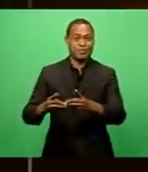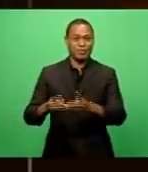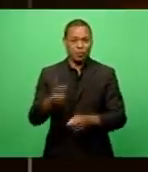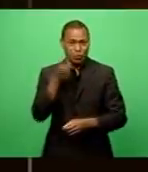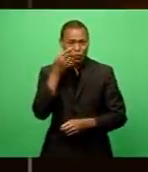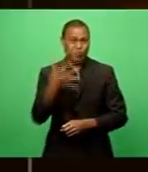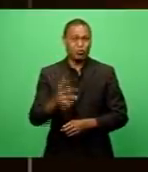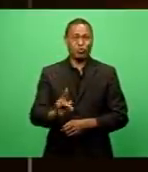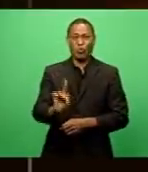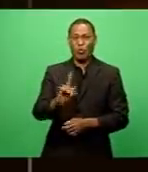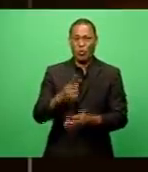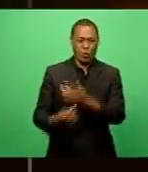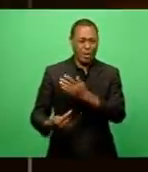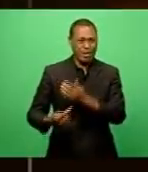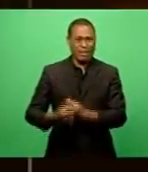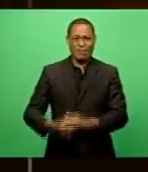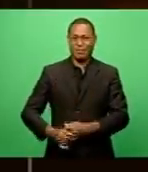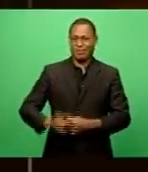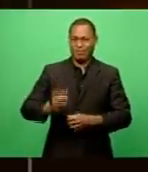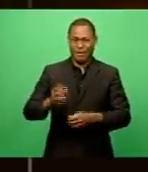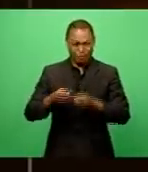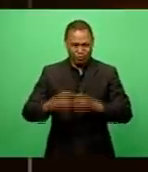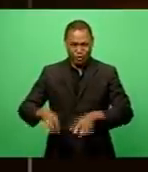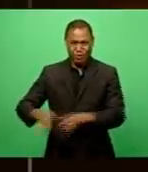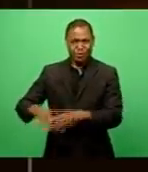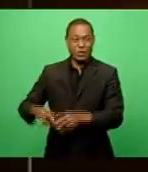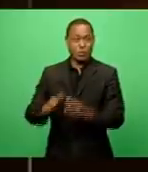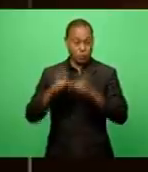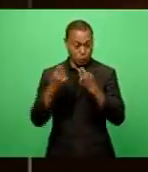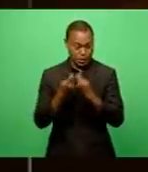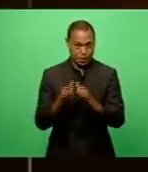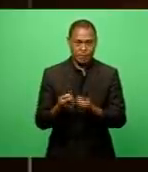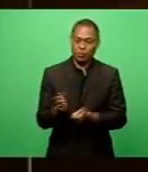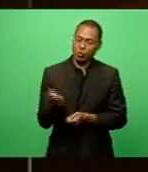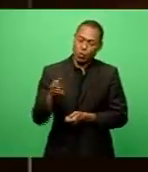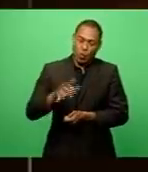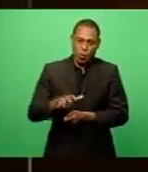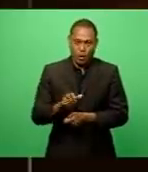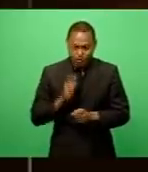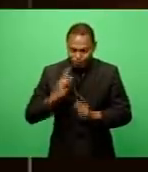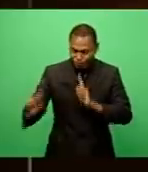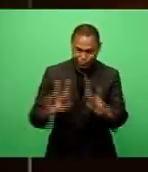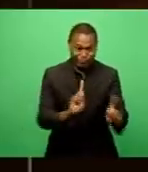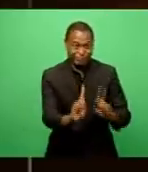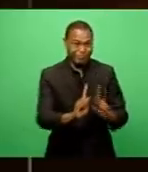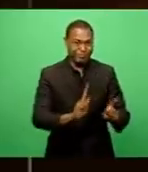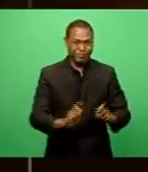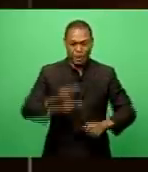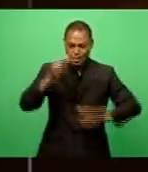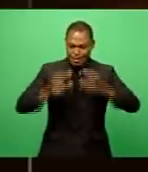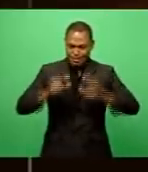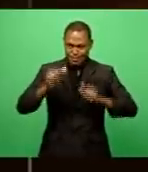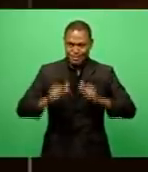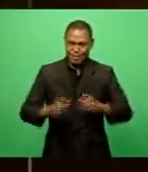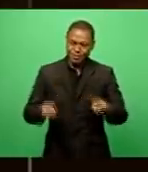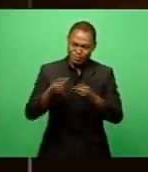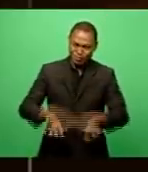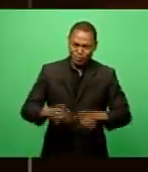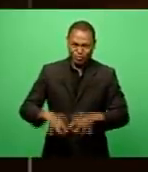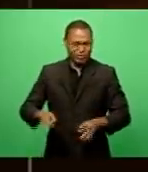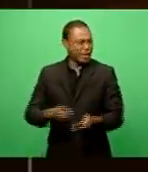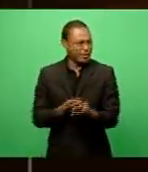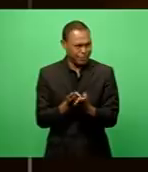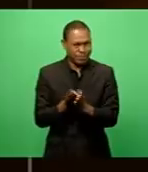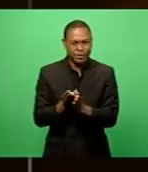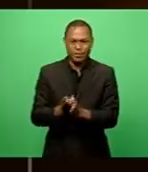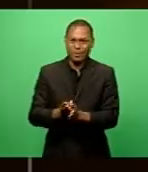public infrastructure was badly affected and teams are already on the ground as of this morning, assessing damage and trying to restore services. Aquila Dama